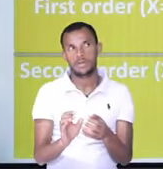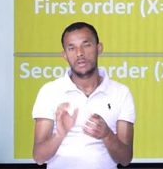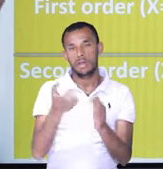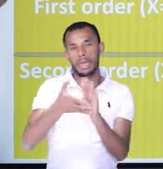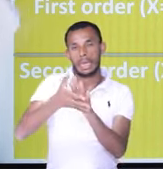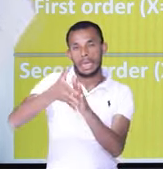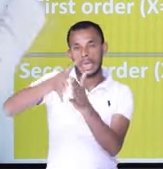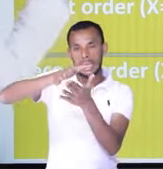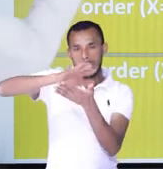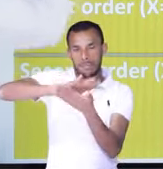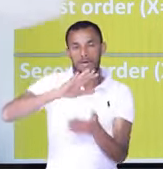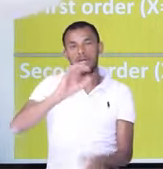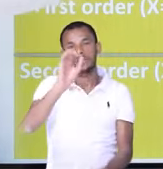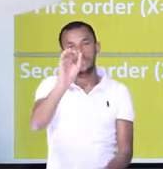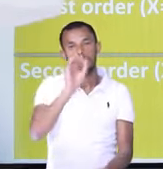Look for their order.